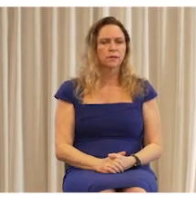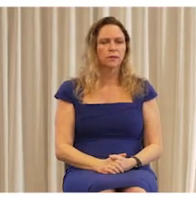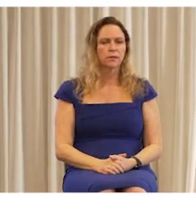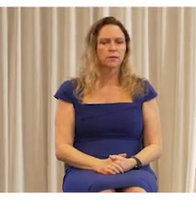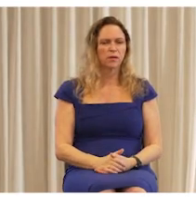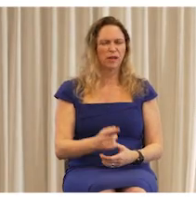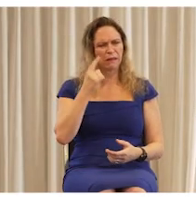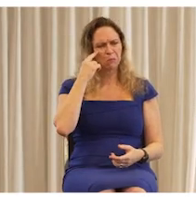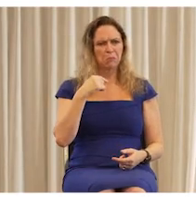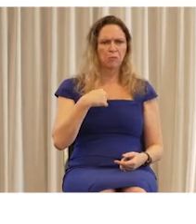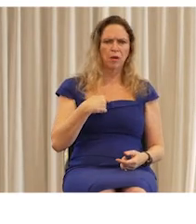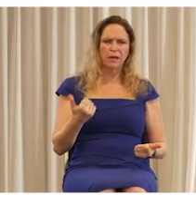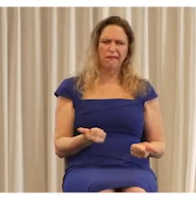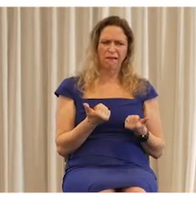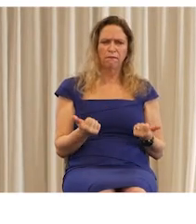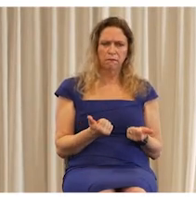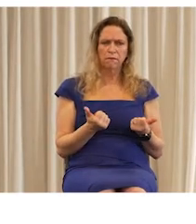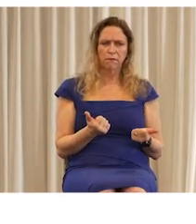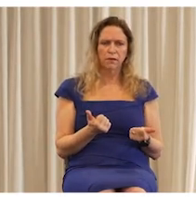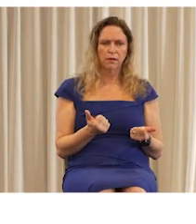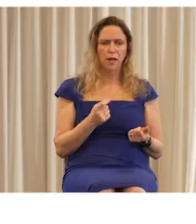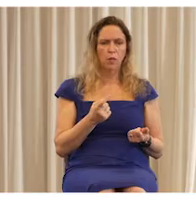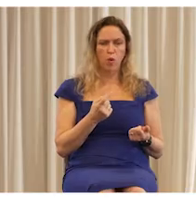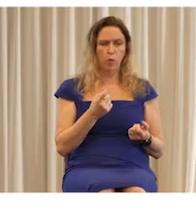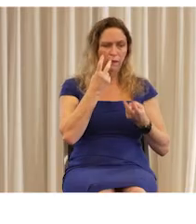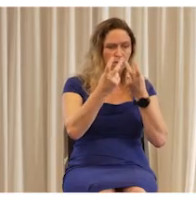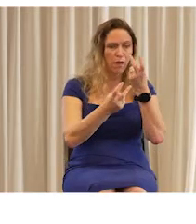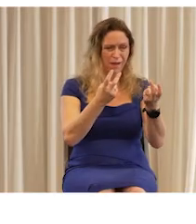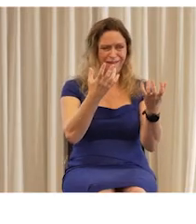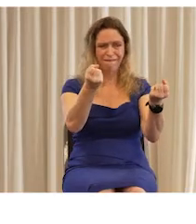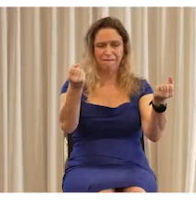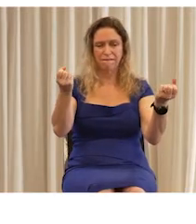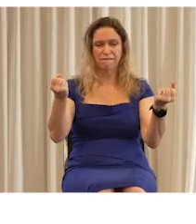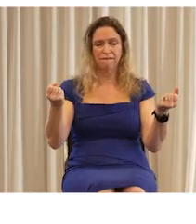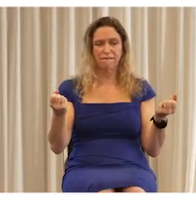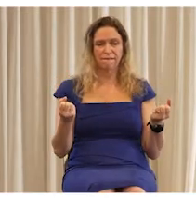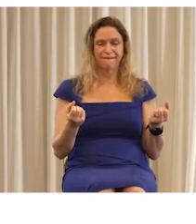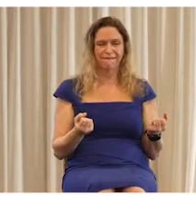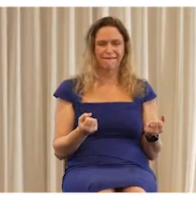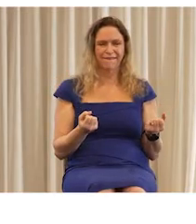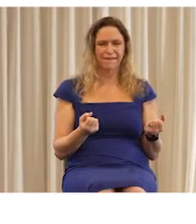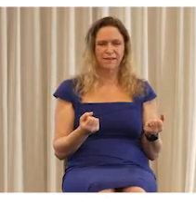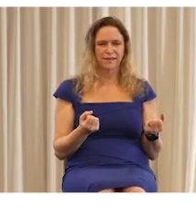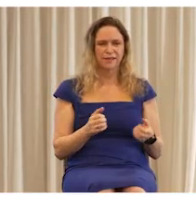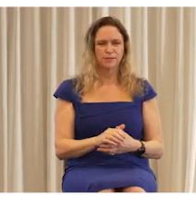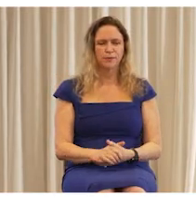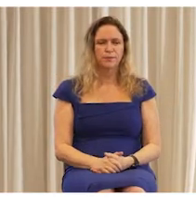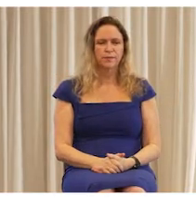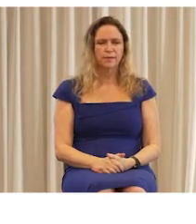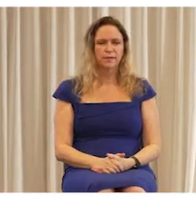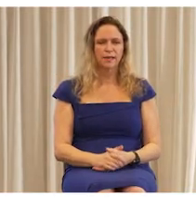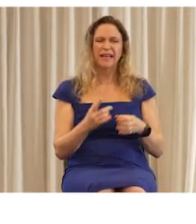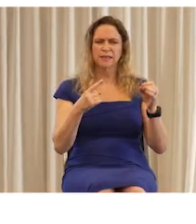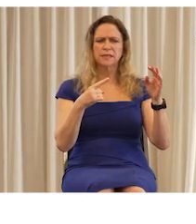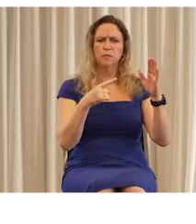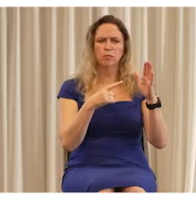enough, that what we seek exists around us, and that it's important